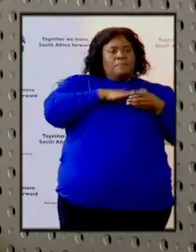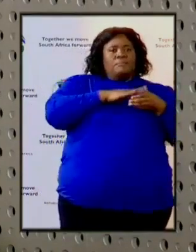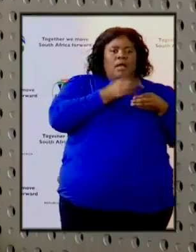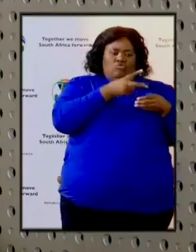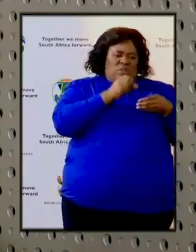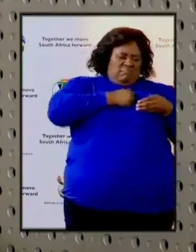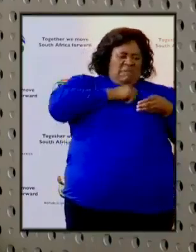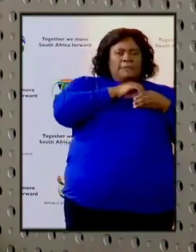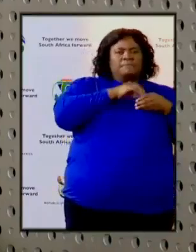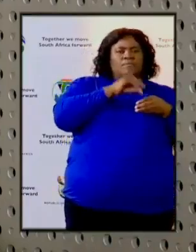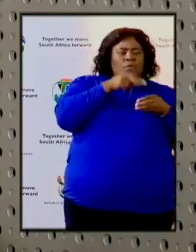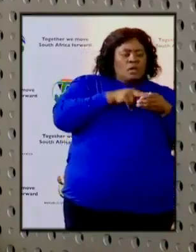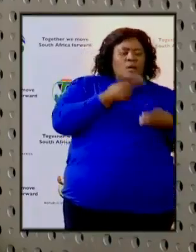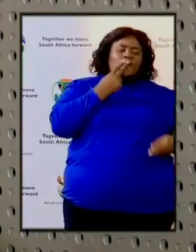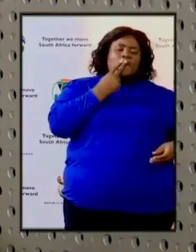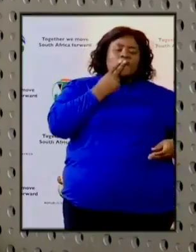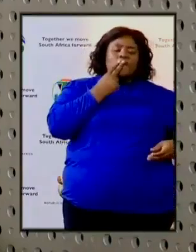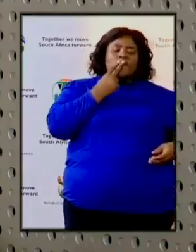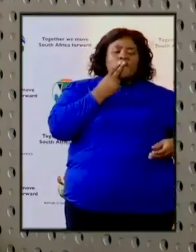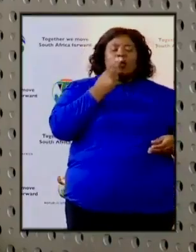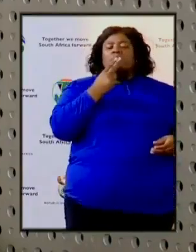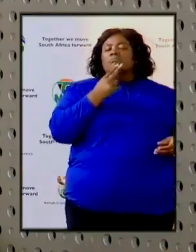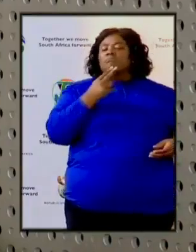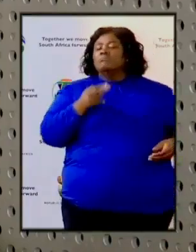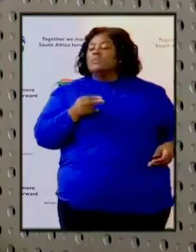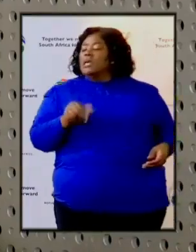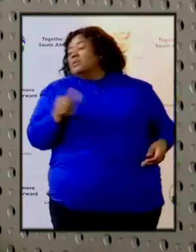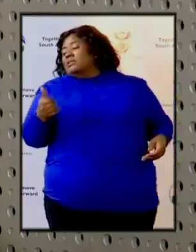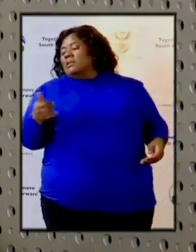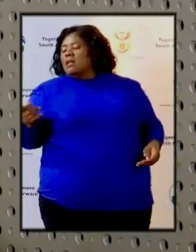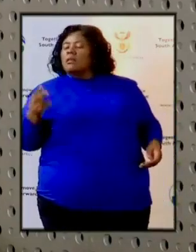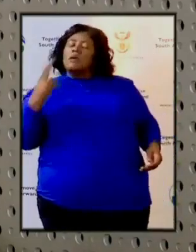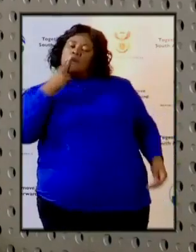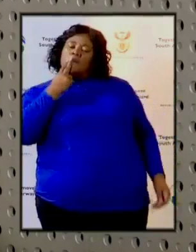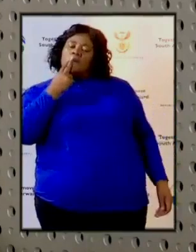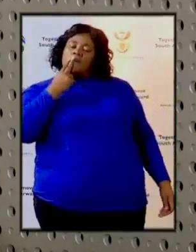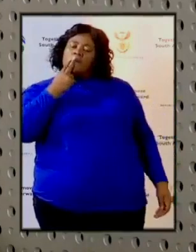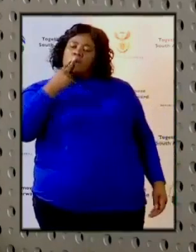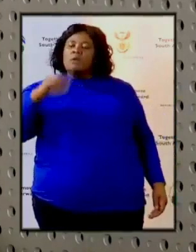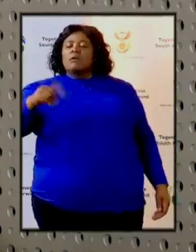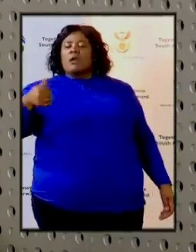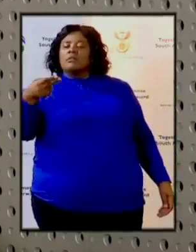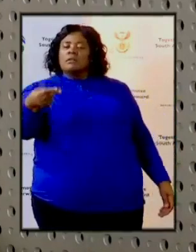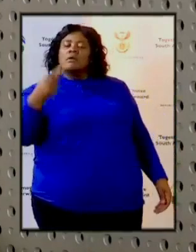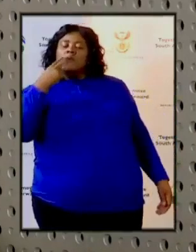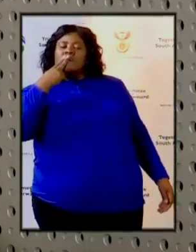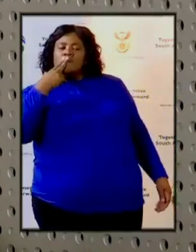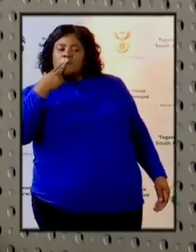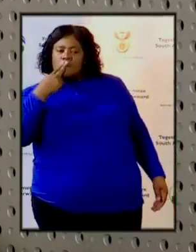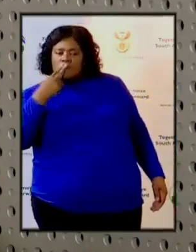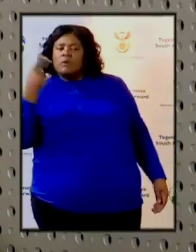bayabhemisana omunye athi skafe nomunye adonse anike omunye nomunye adonse nomunye athi skafe